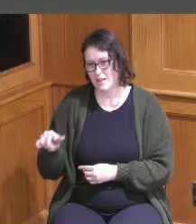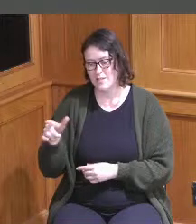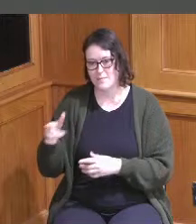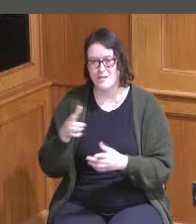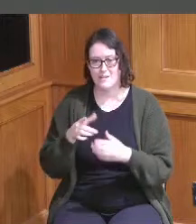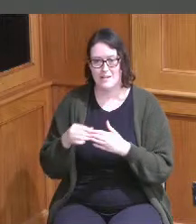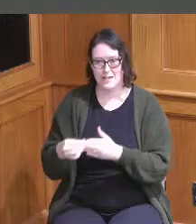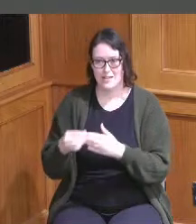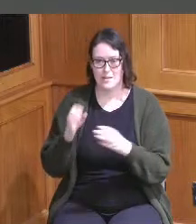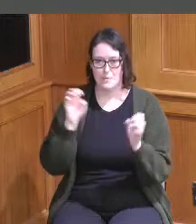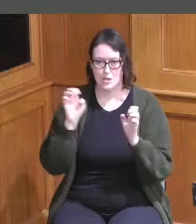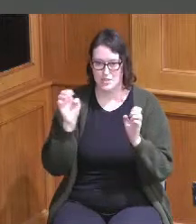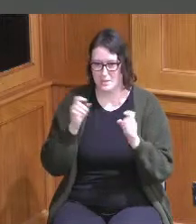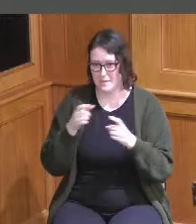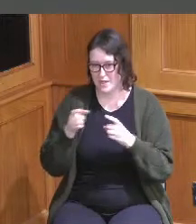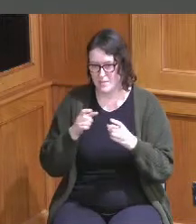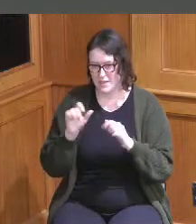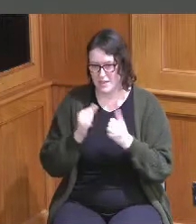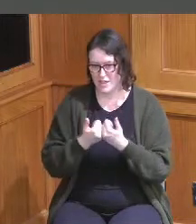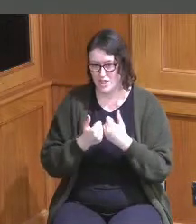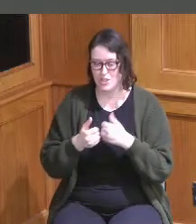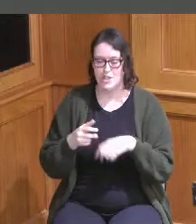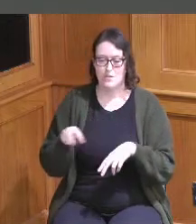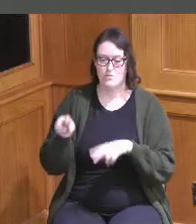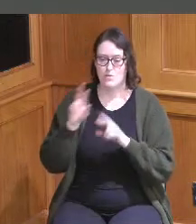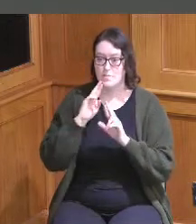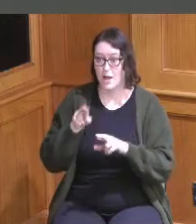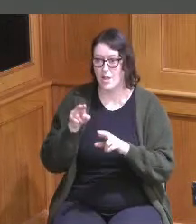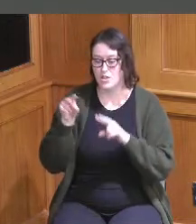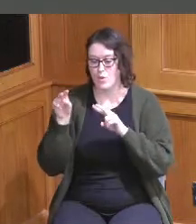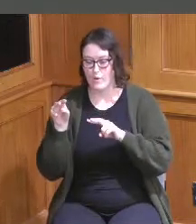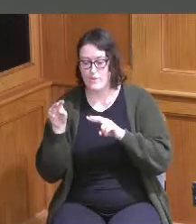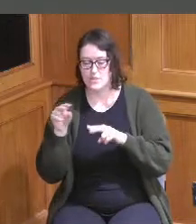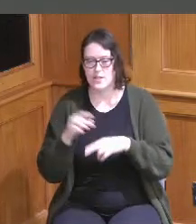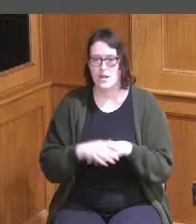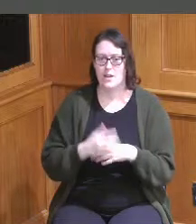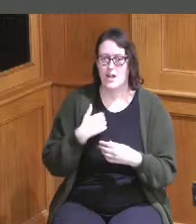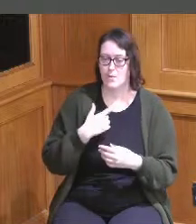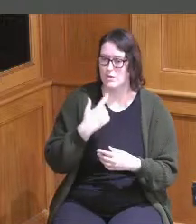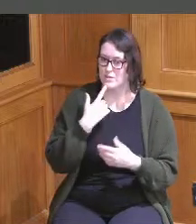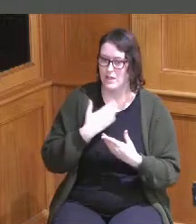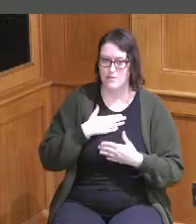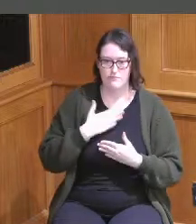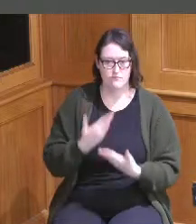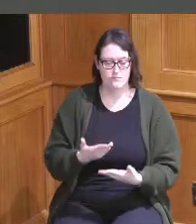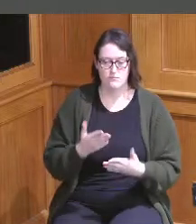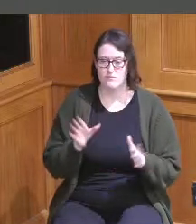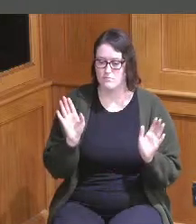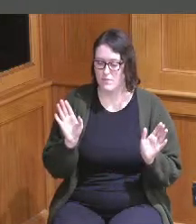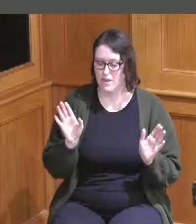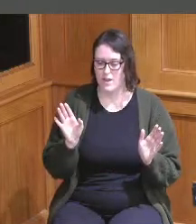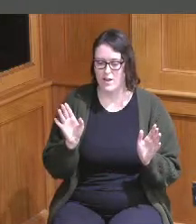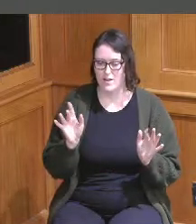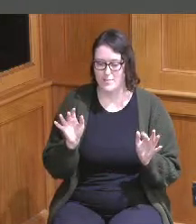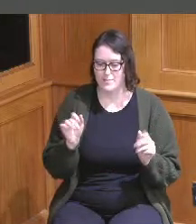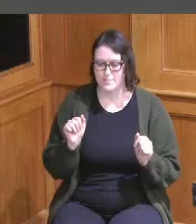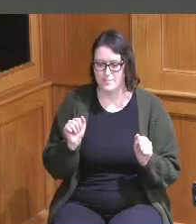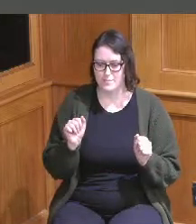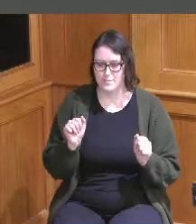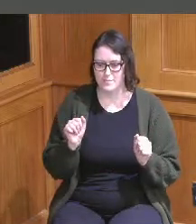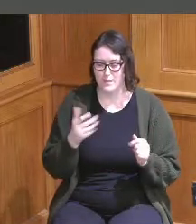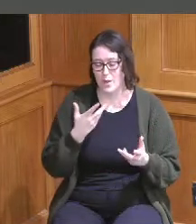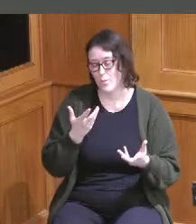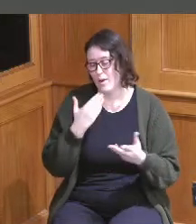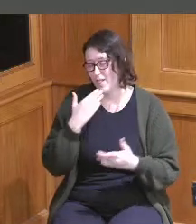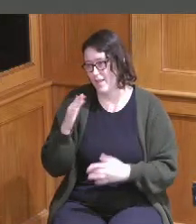Agency response and oversight of that. I will just say up front that I want to